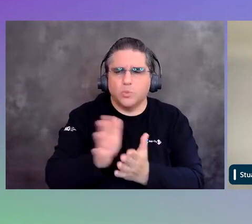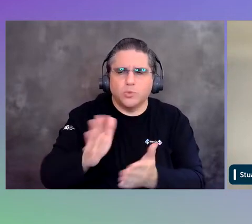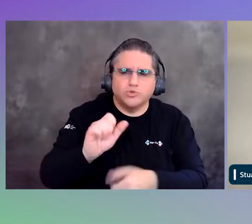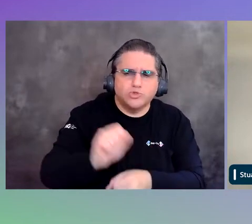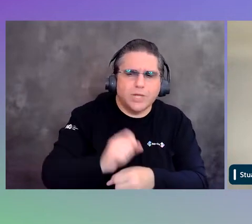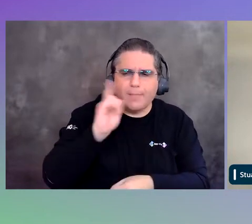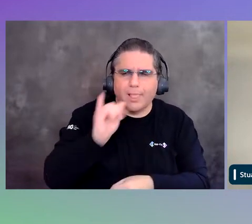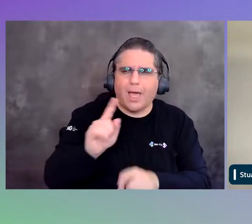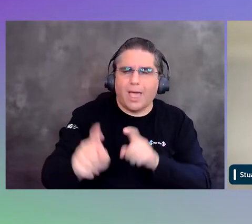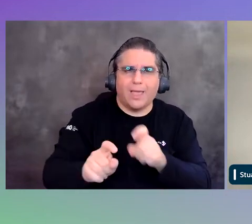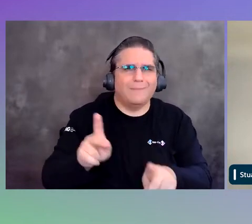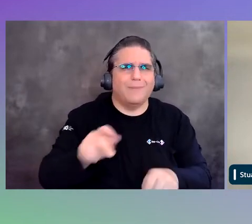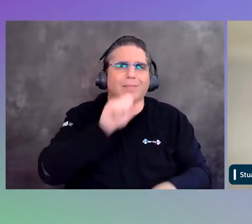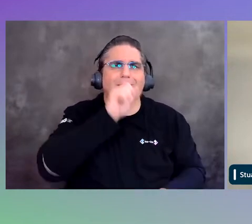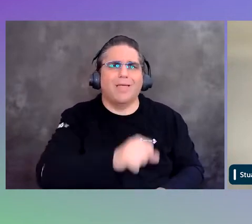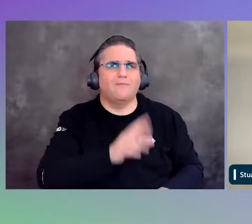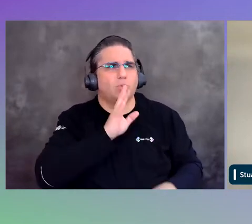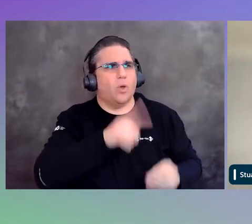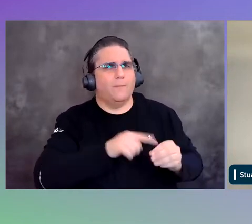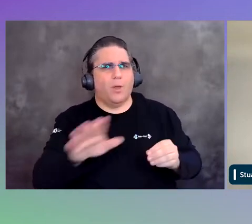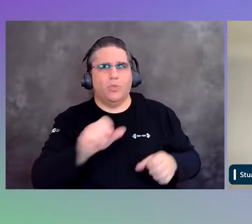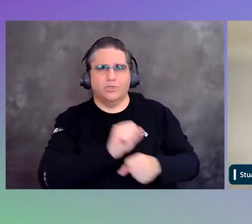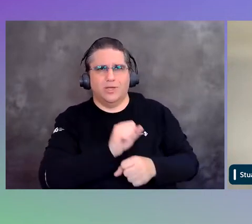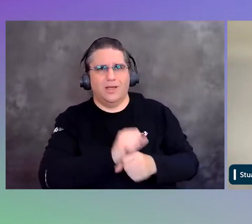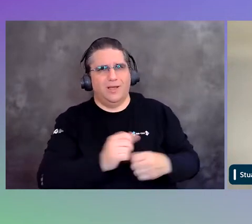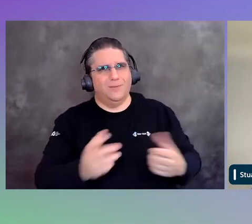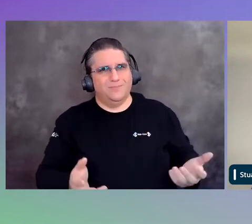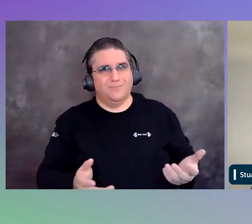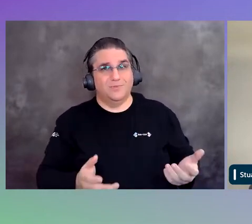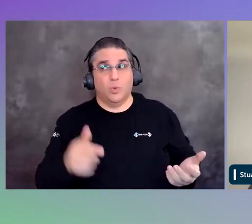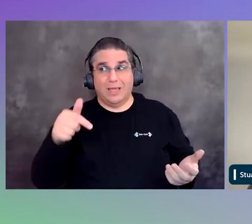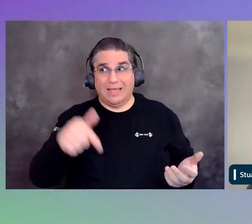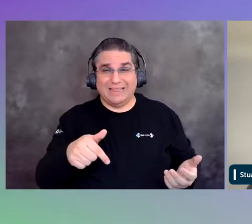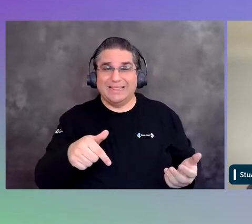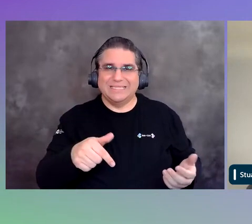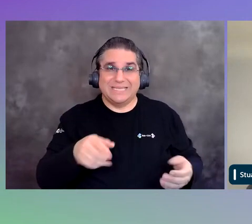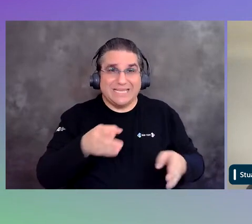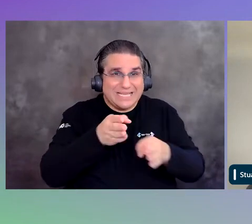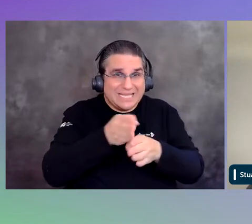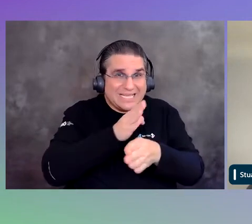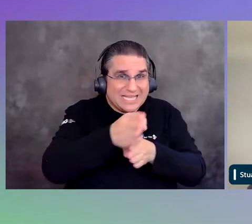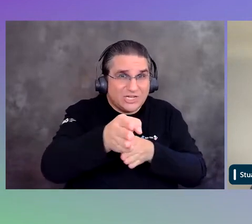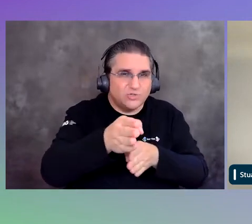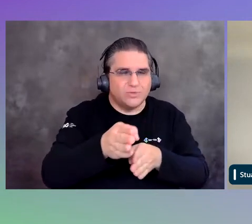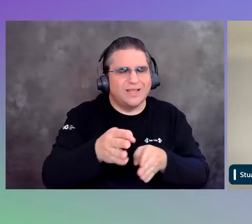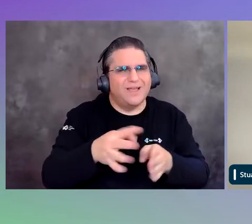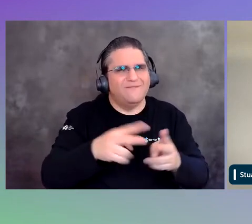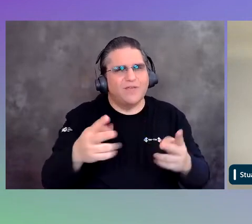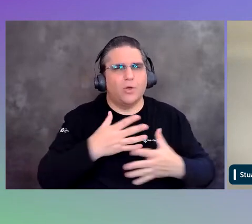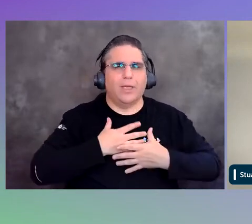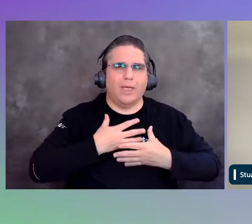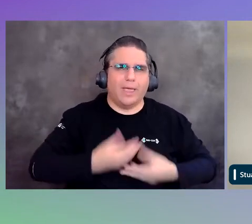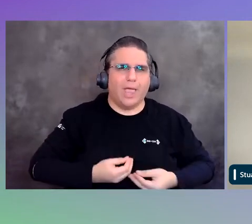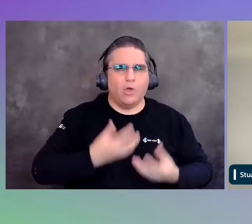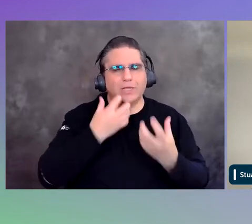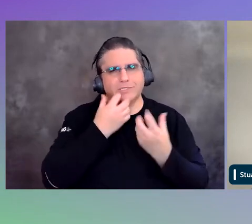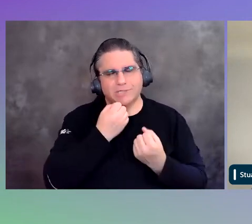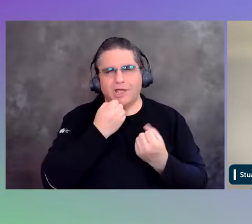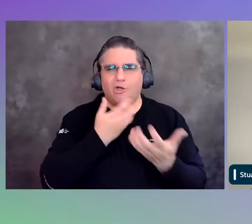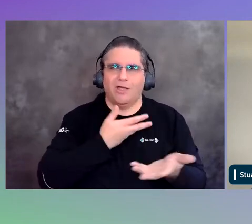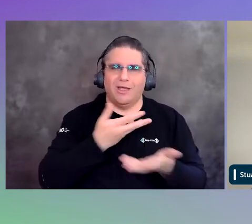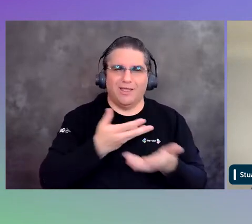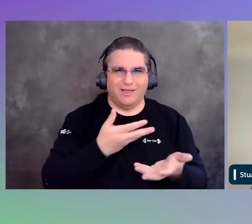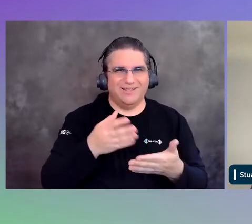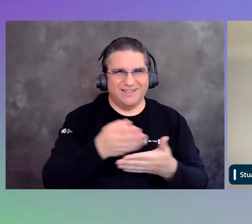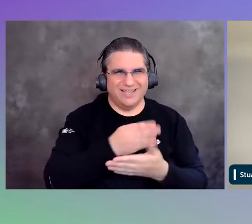the whole industry really is sort of caring and sharing industry. Normally, this is my first talk on accessibility. Normally, I'm doing talks on